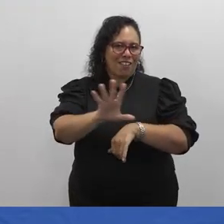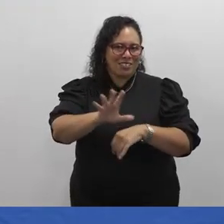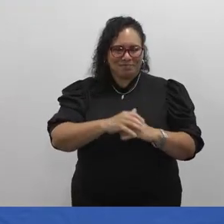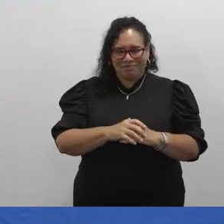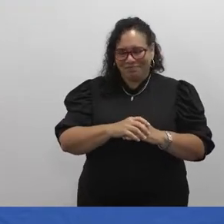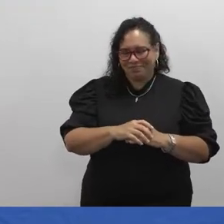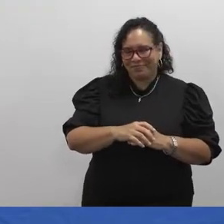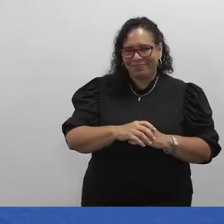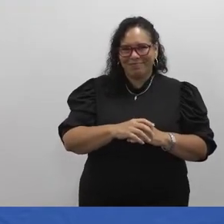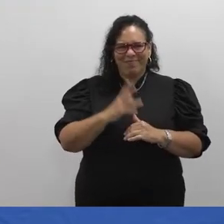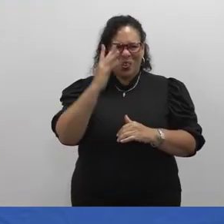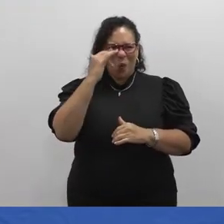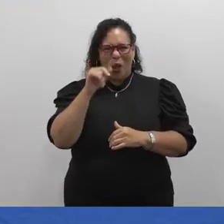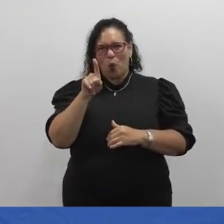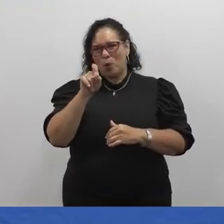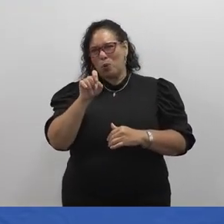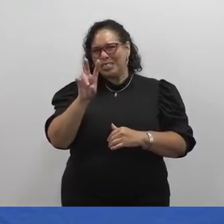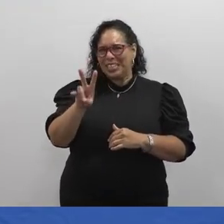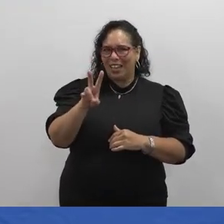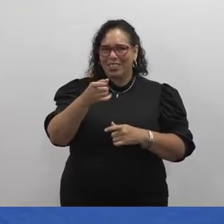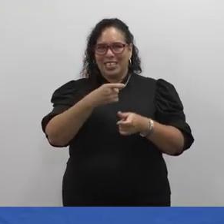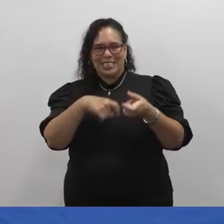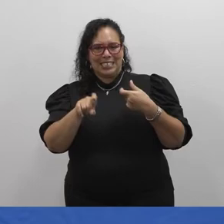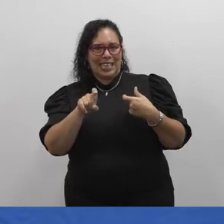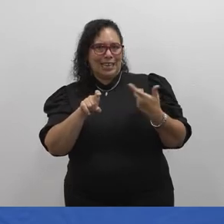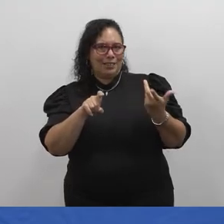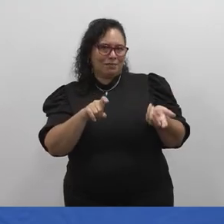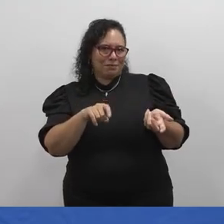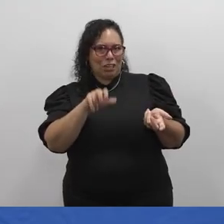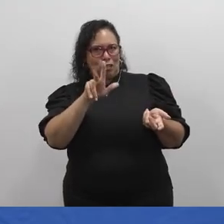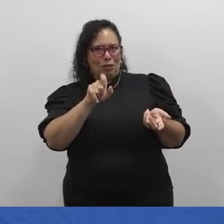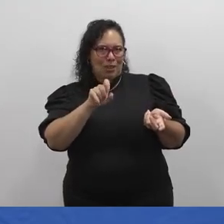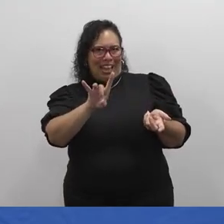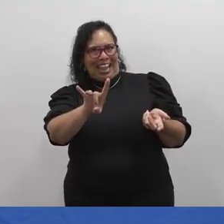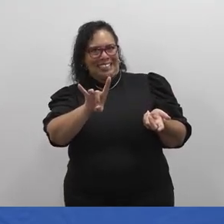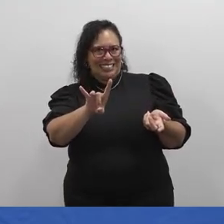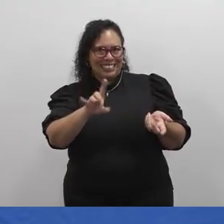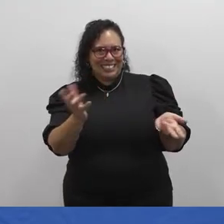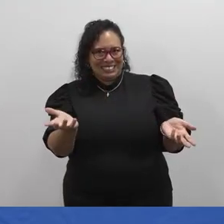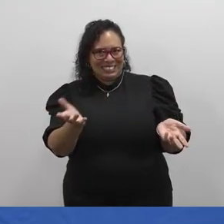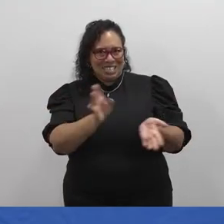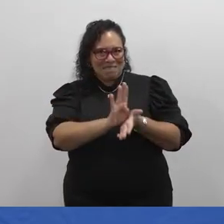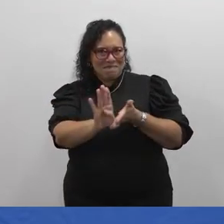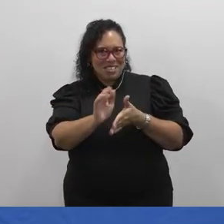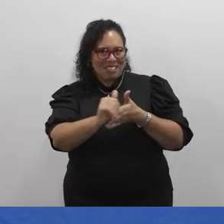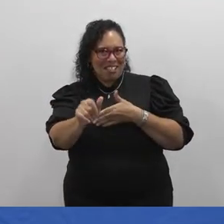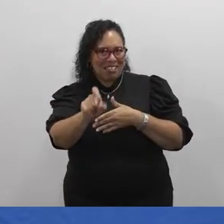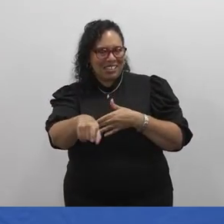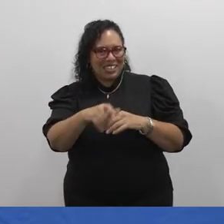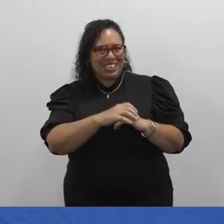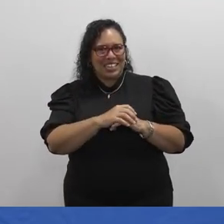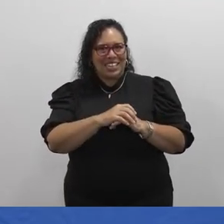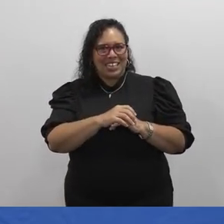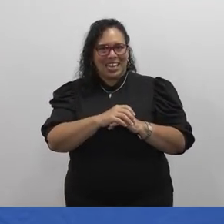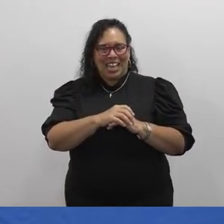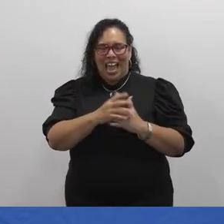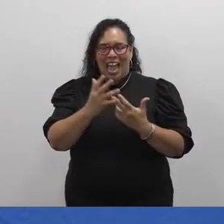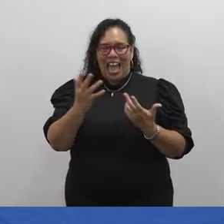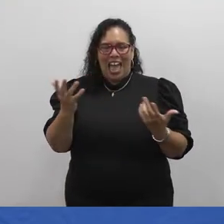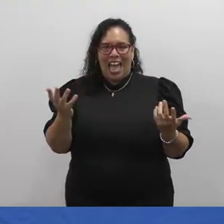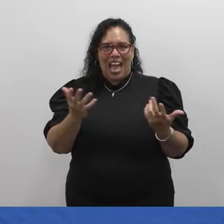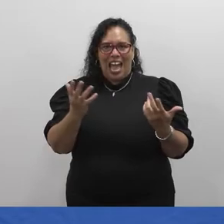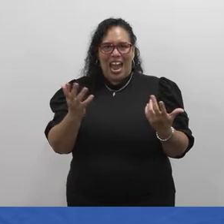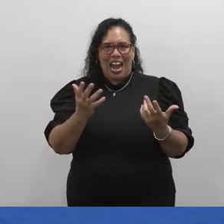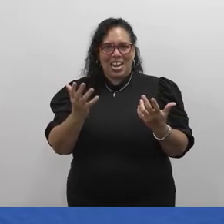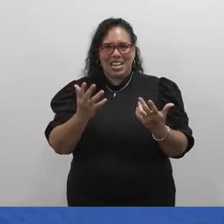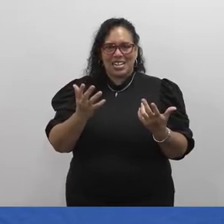you know, why the 1.7 instead of, we have a $3.8 billion need, how this